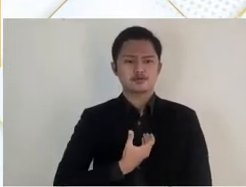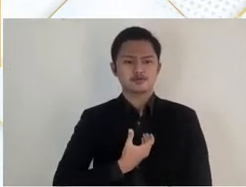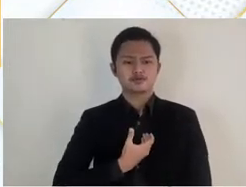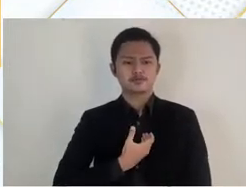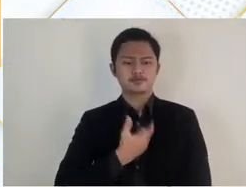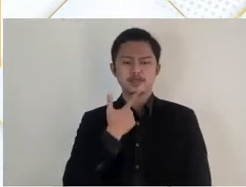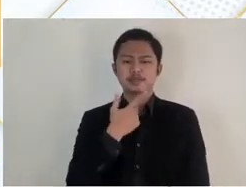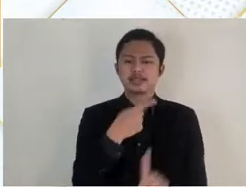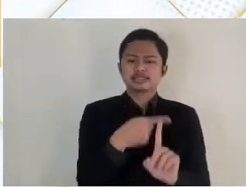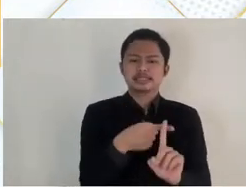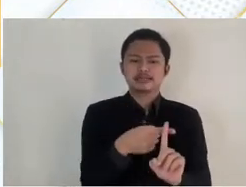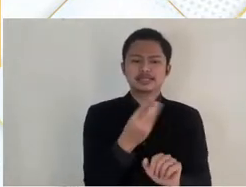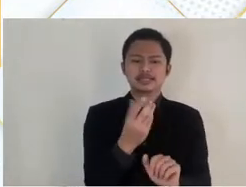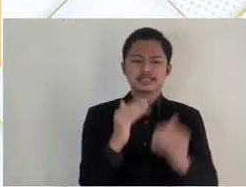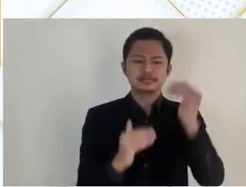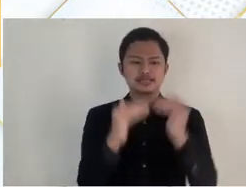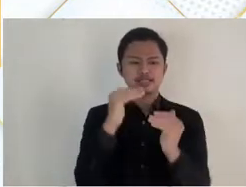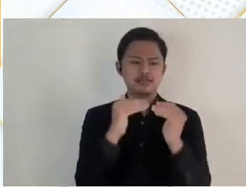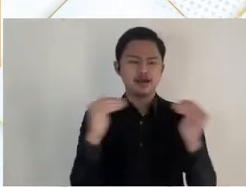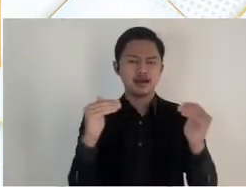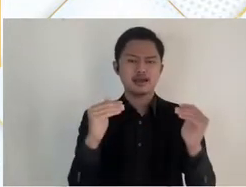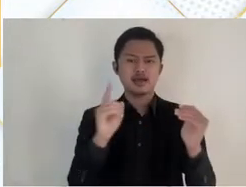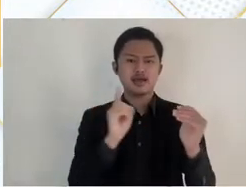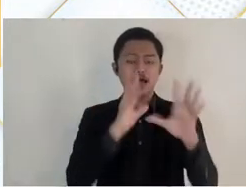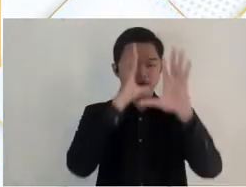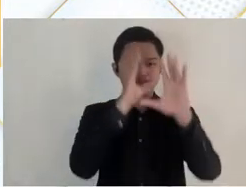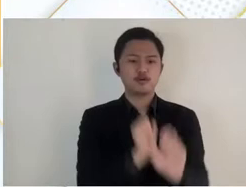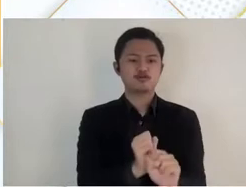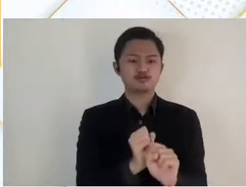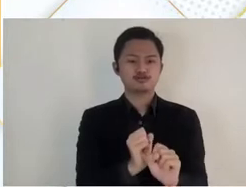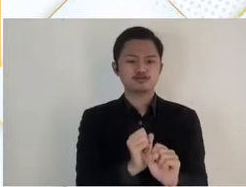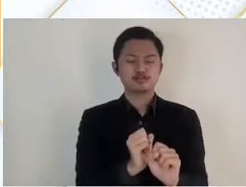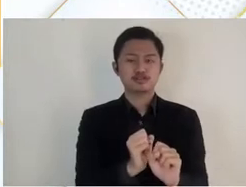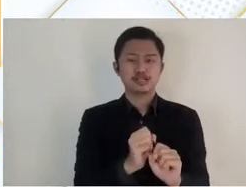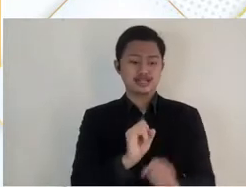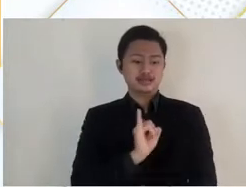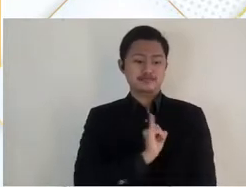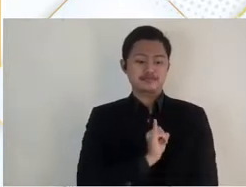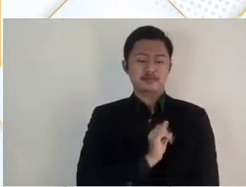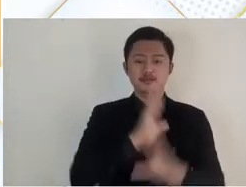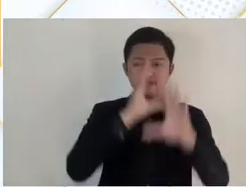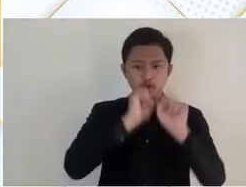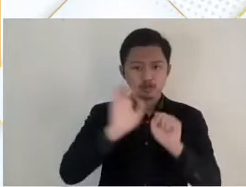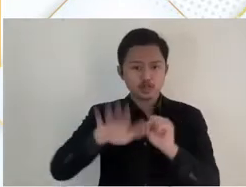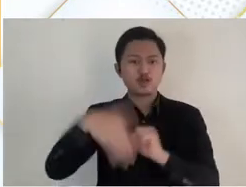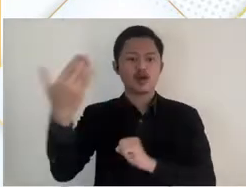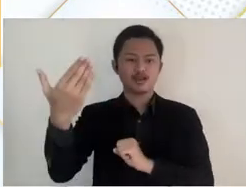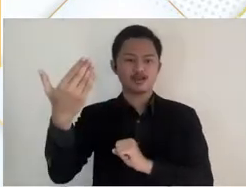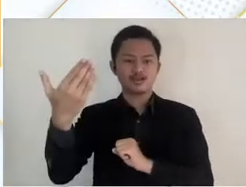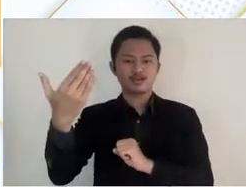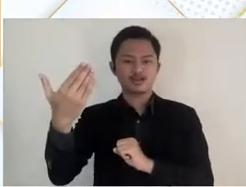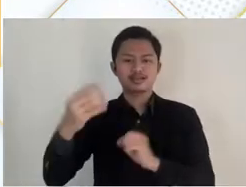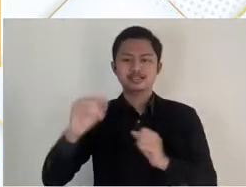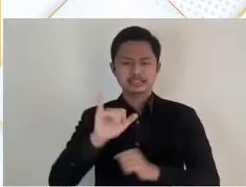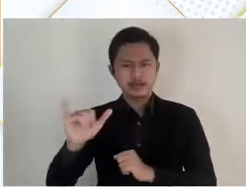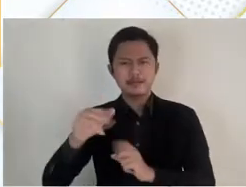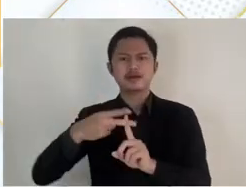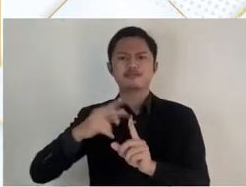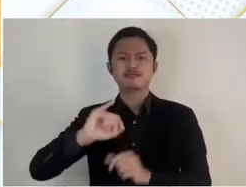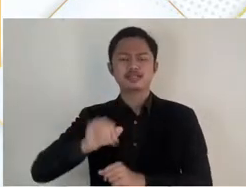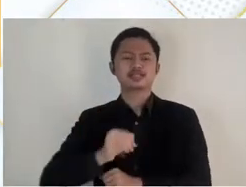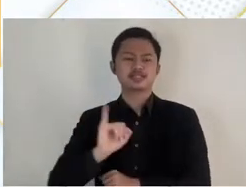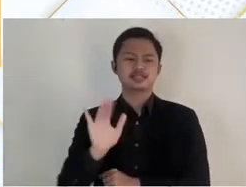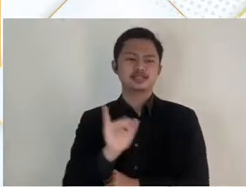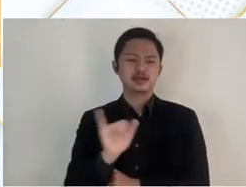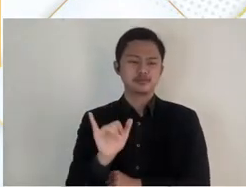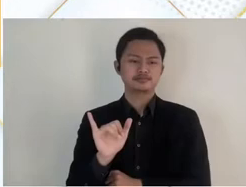that includes maintaining a balance between internally focused and externally focused elements of the military. And I think that's relevant for Fiji as well. In this case, between